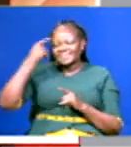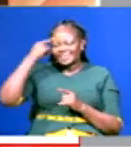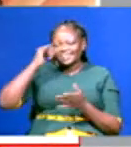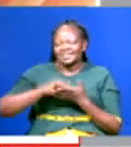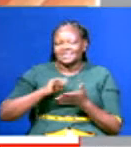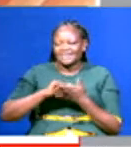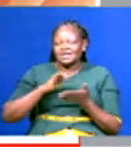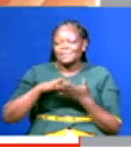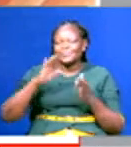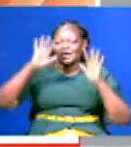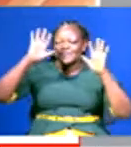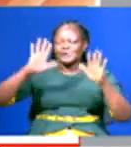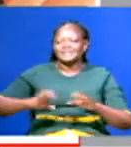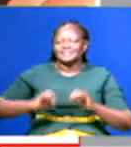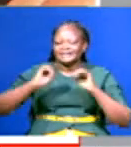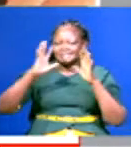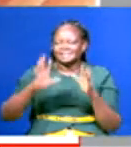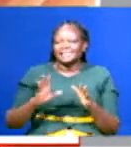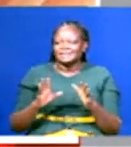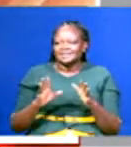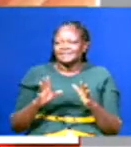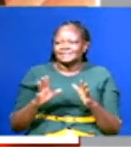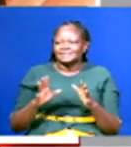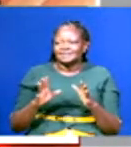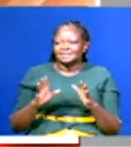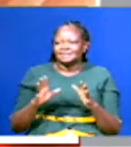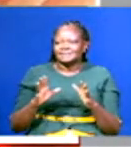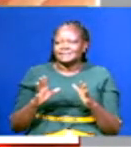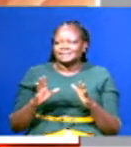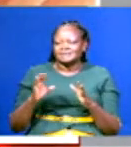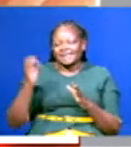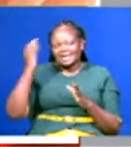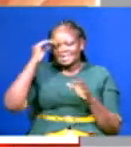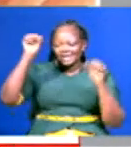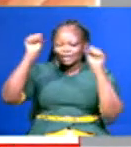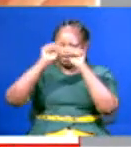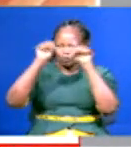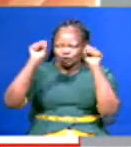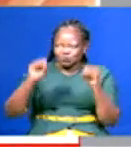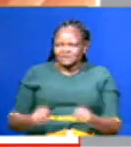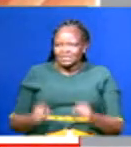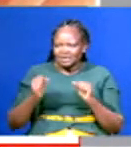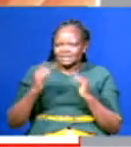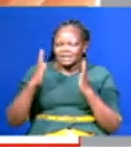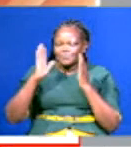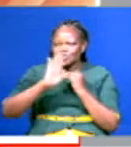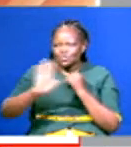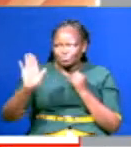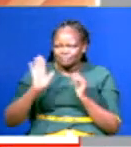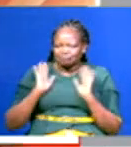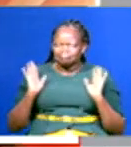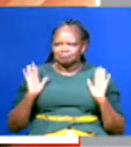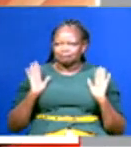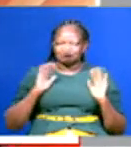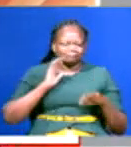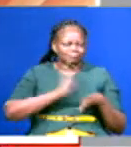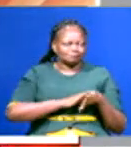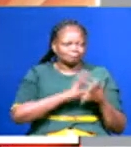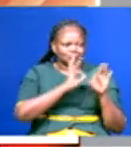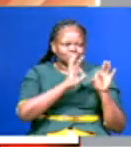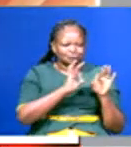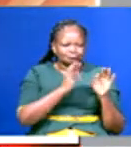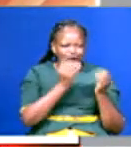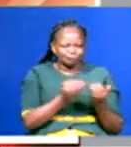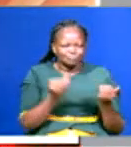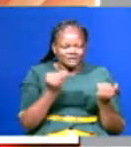most important teachers in the entire education system. Yeah. Celebrate those ones. That's a good one. And by the way, we are told that children's, the